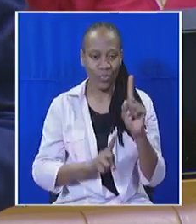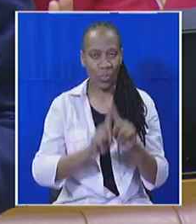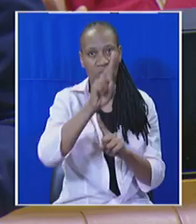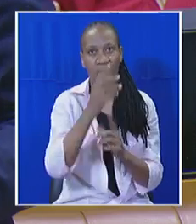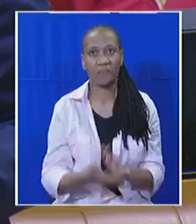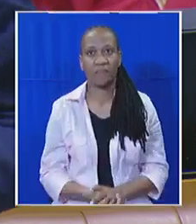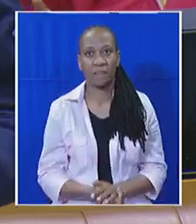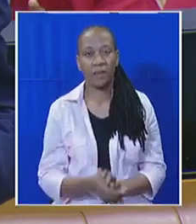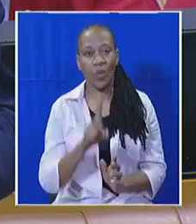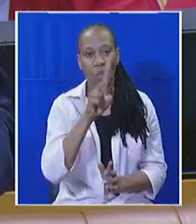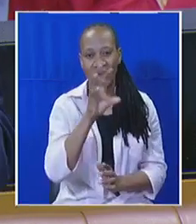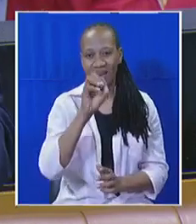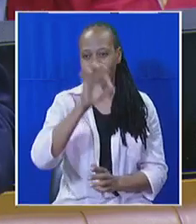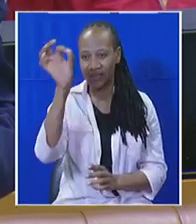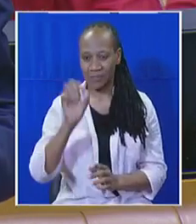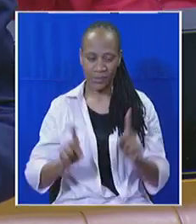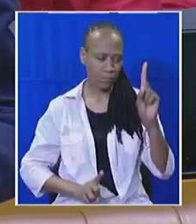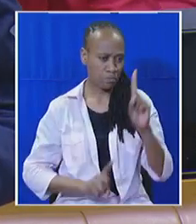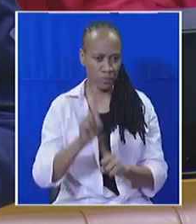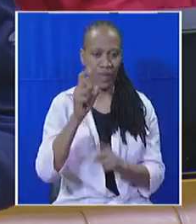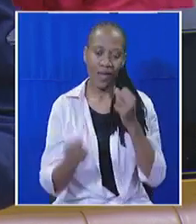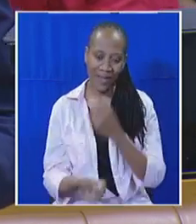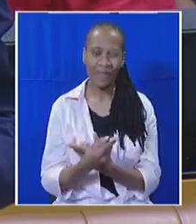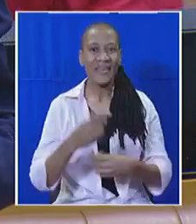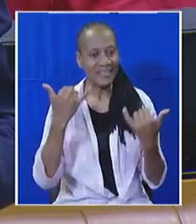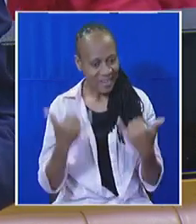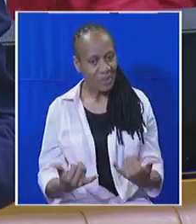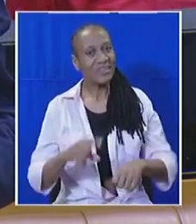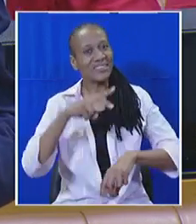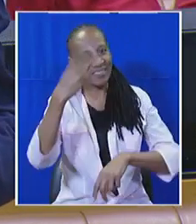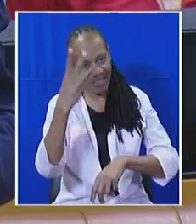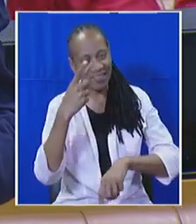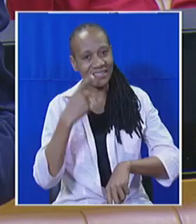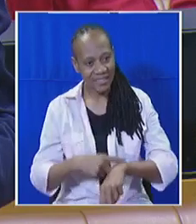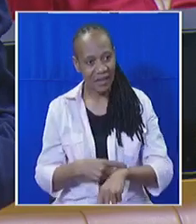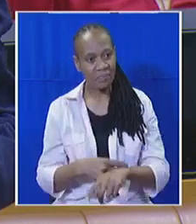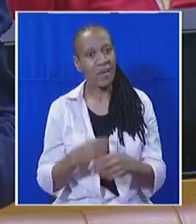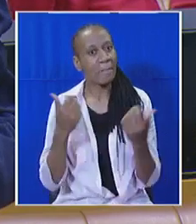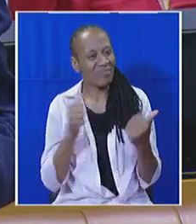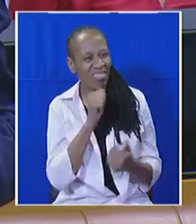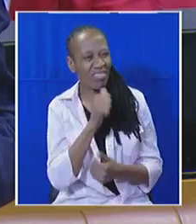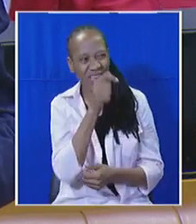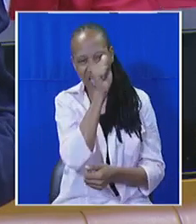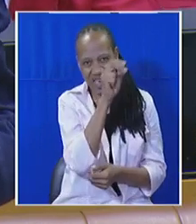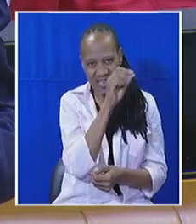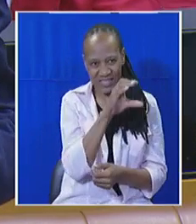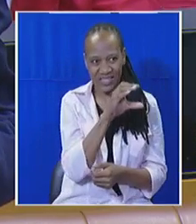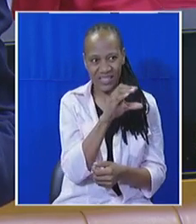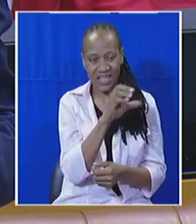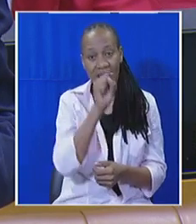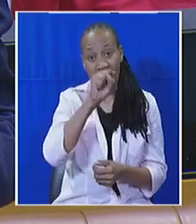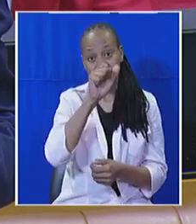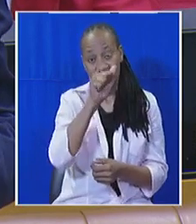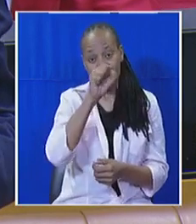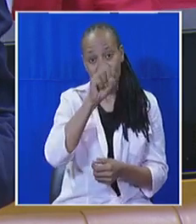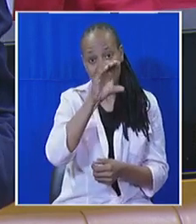That the 100% victory is happening for the second time, despite attempts by ANC children, SASCO, Minister of